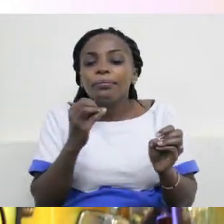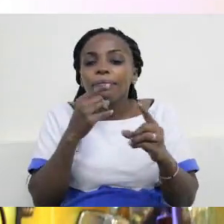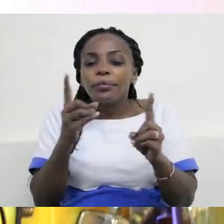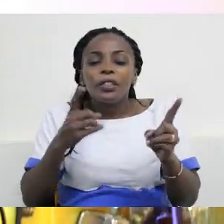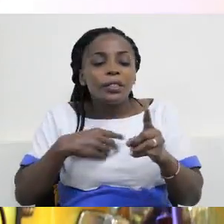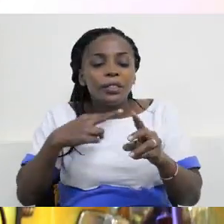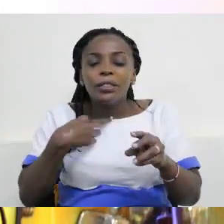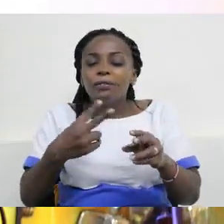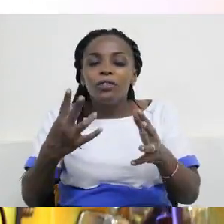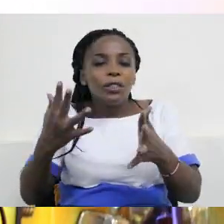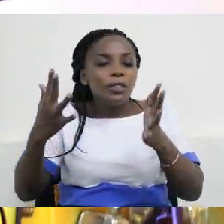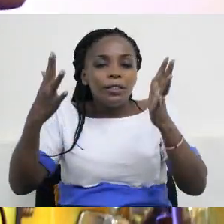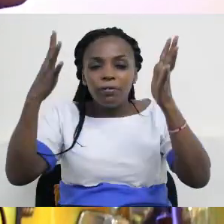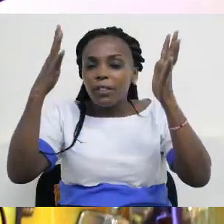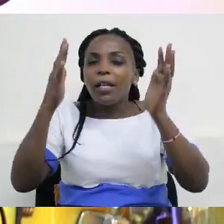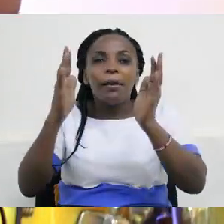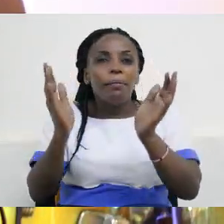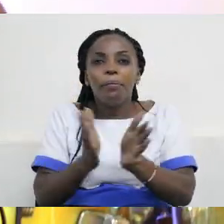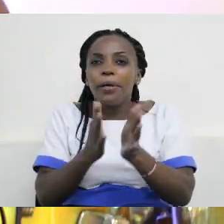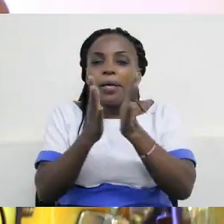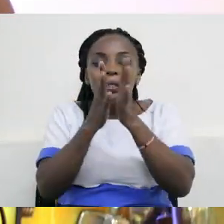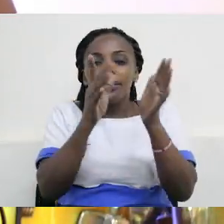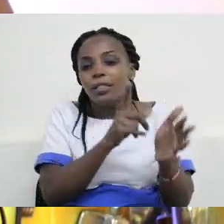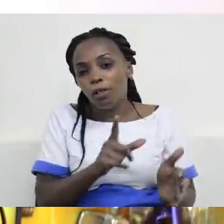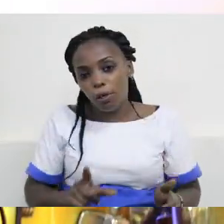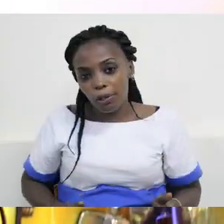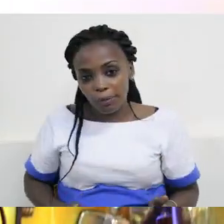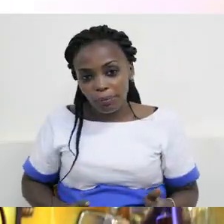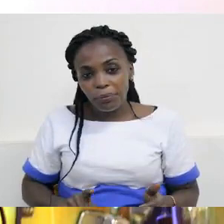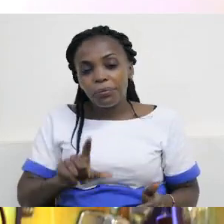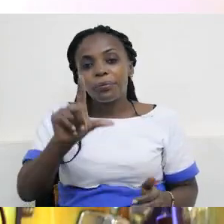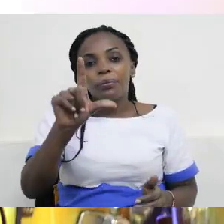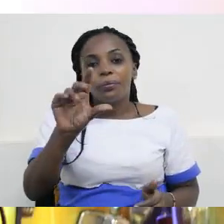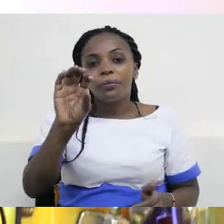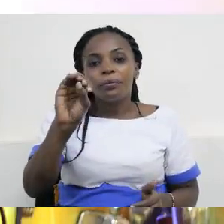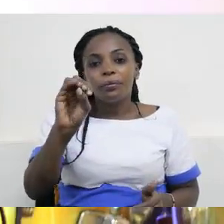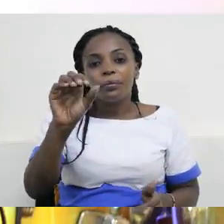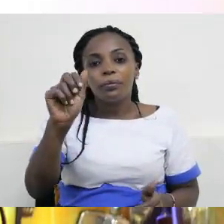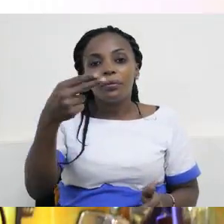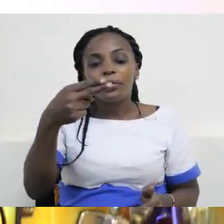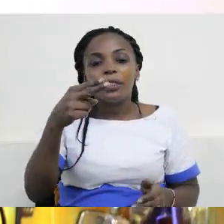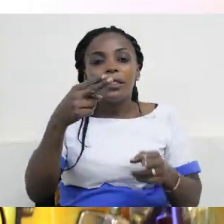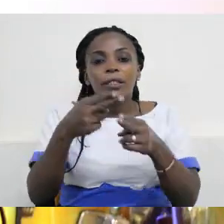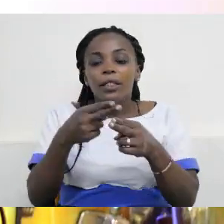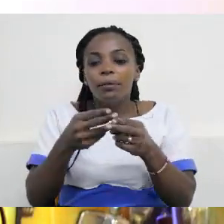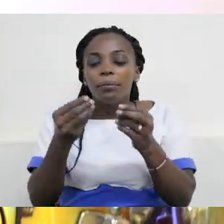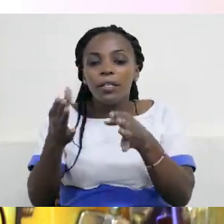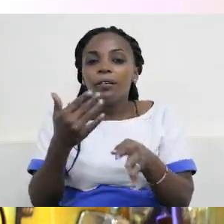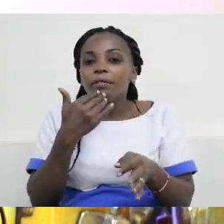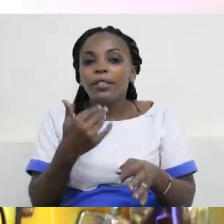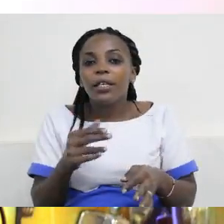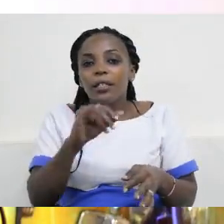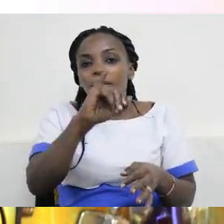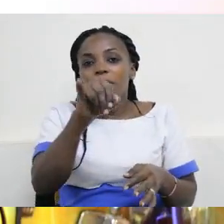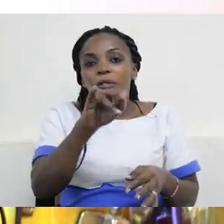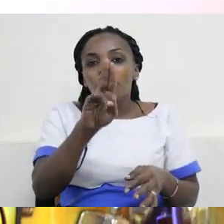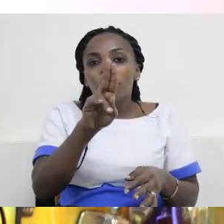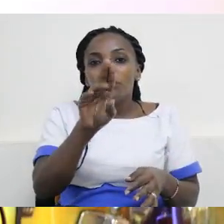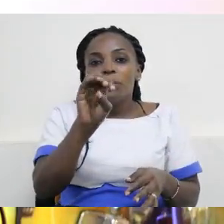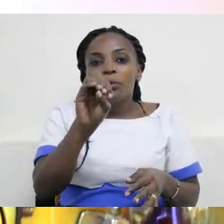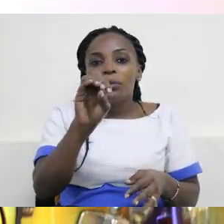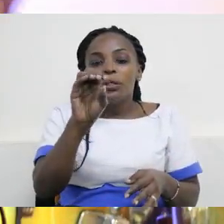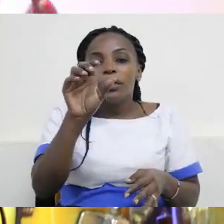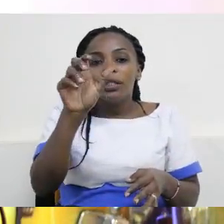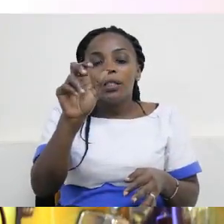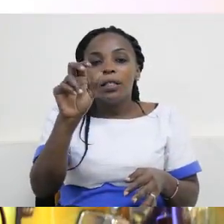lifted up her voice and praised the Lord. Leah called her fourth son Judah, which means